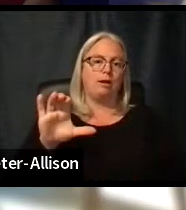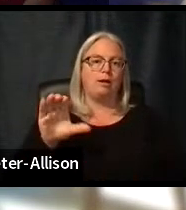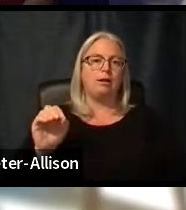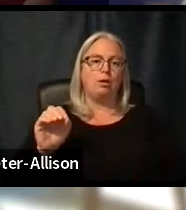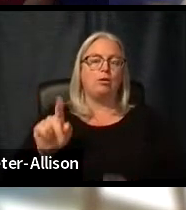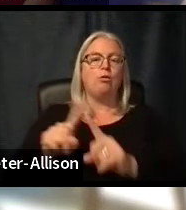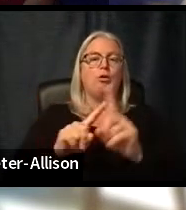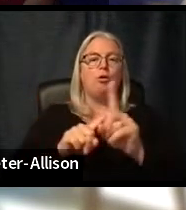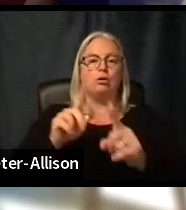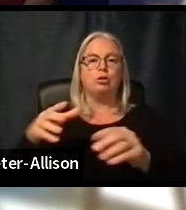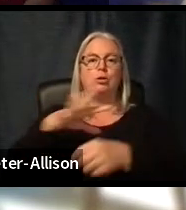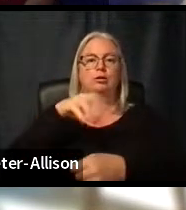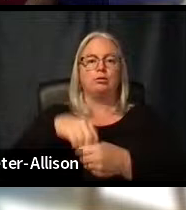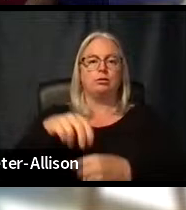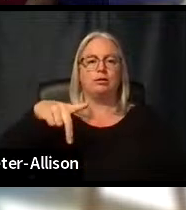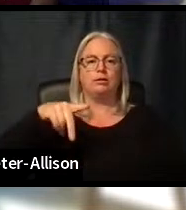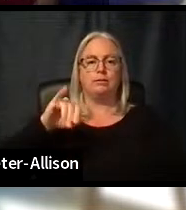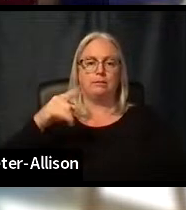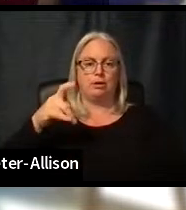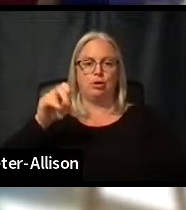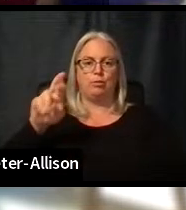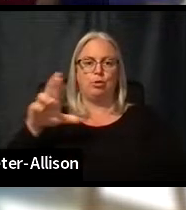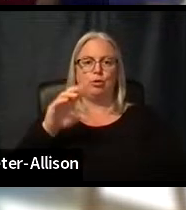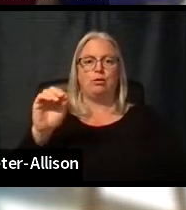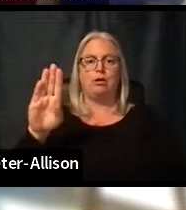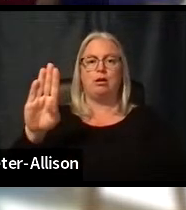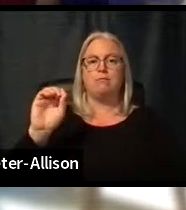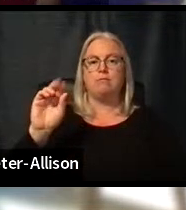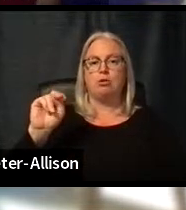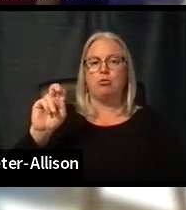also covers Piper as well as Bonner Springs.